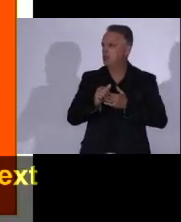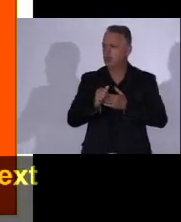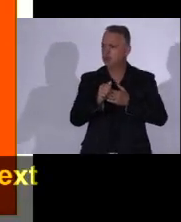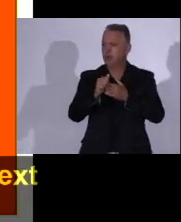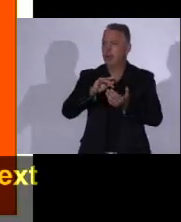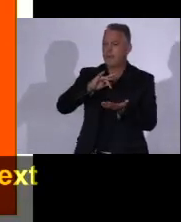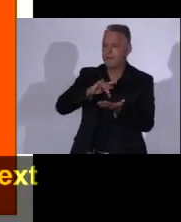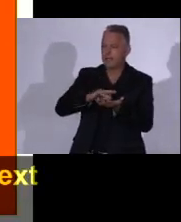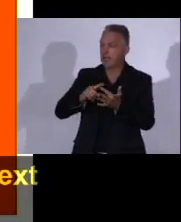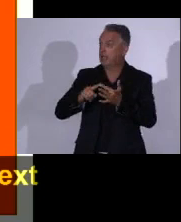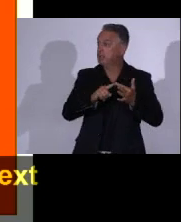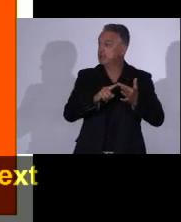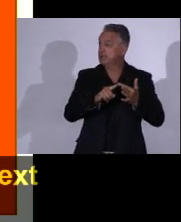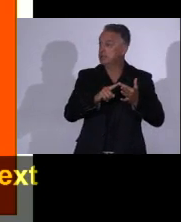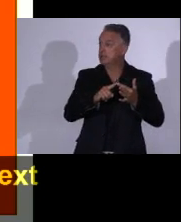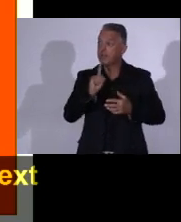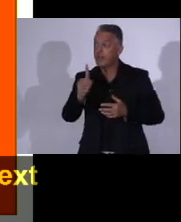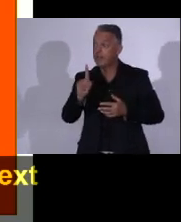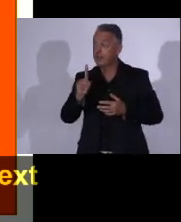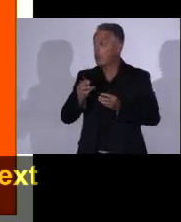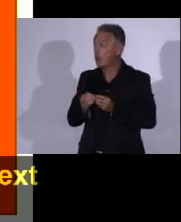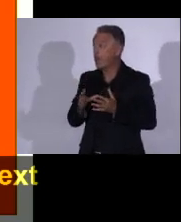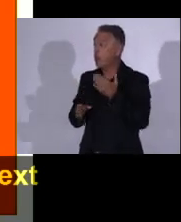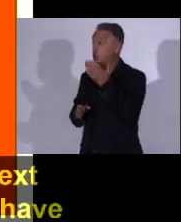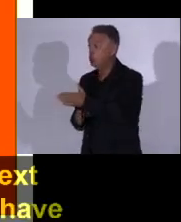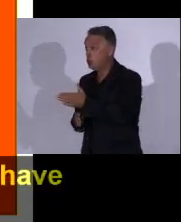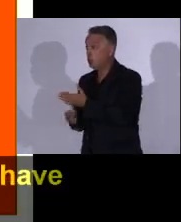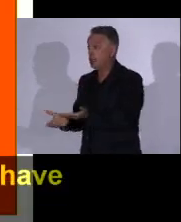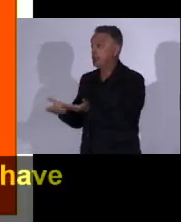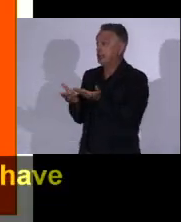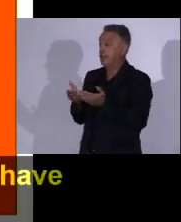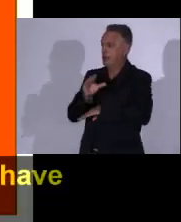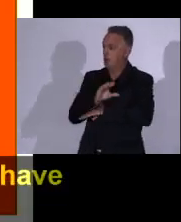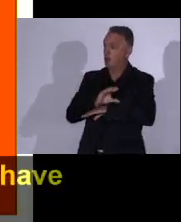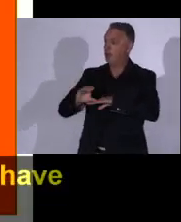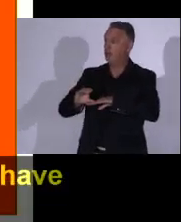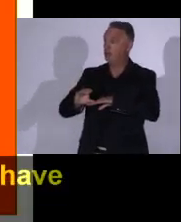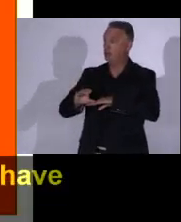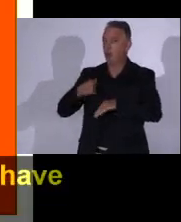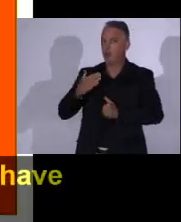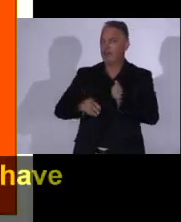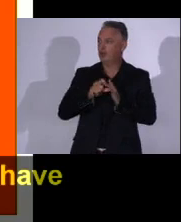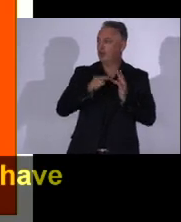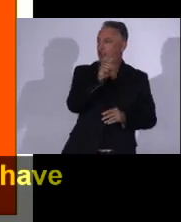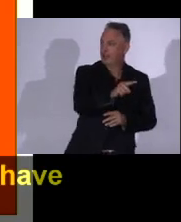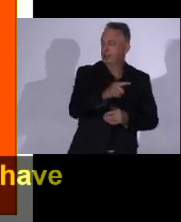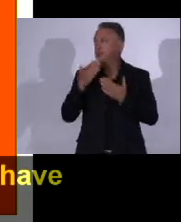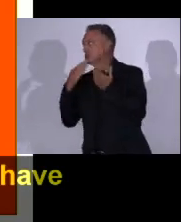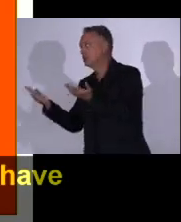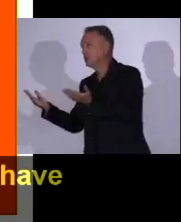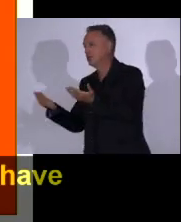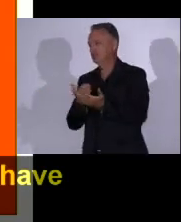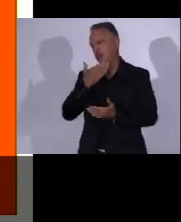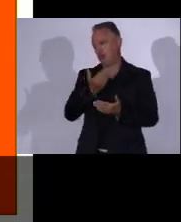Middle East. And I wouldn't have done that if I hadn't learnt how to be independent and didn't gain the confidence from going on camp from the last couple of